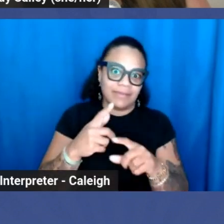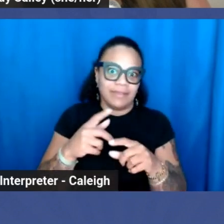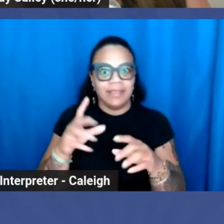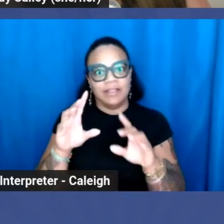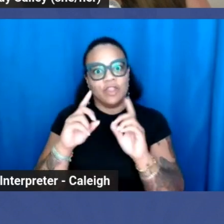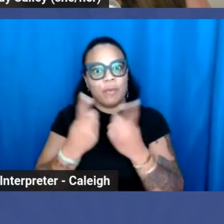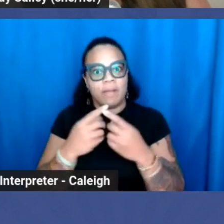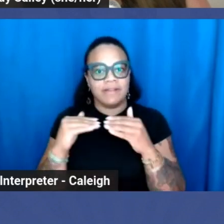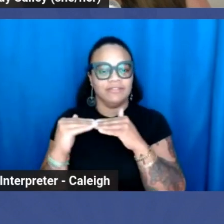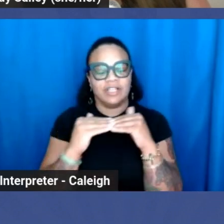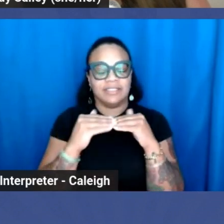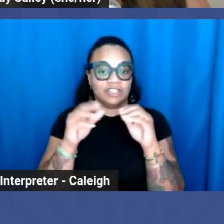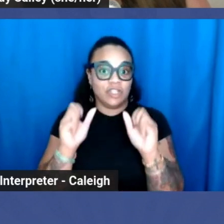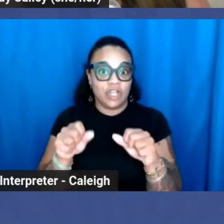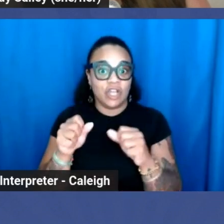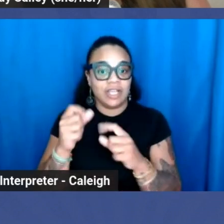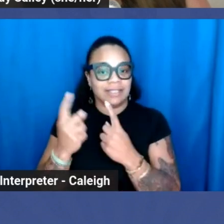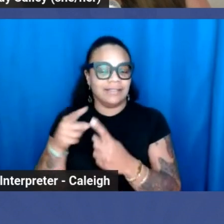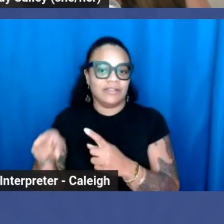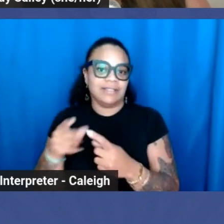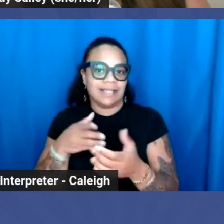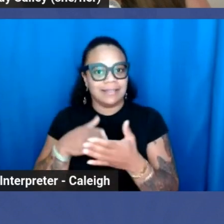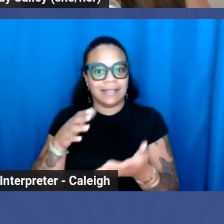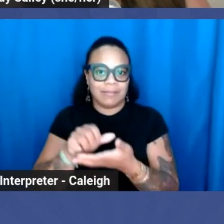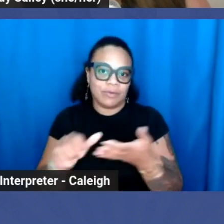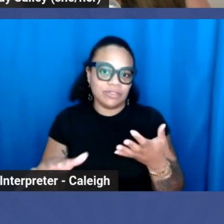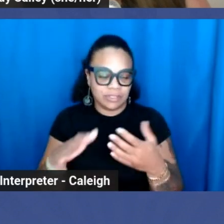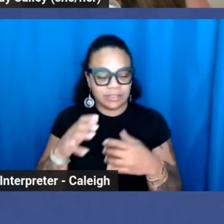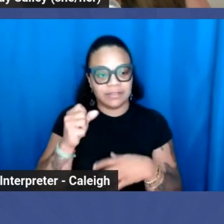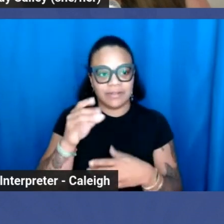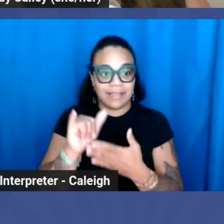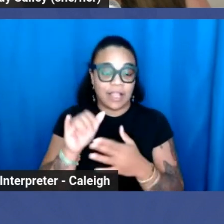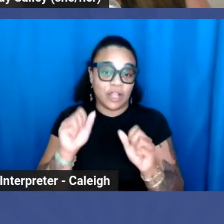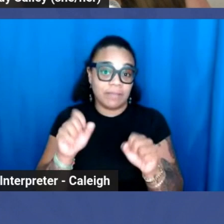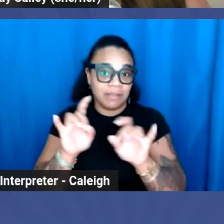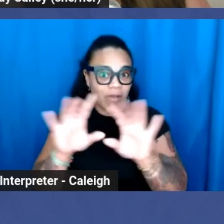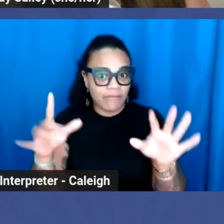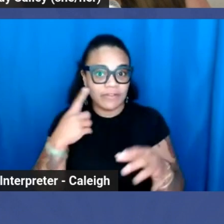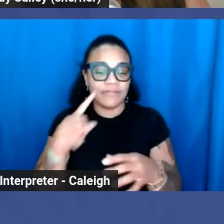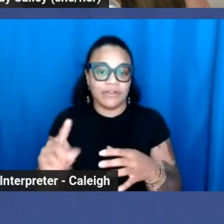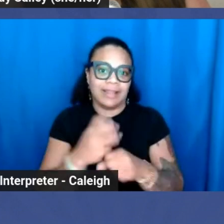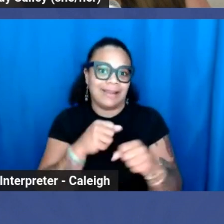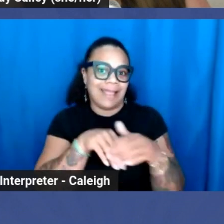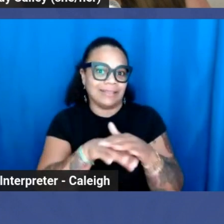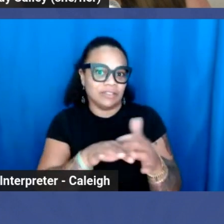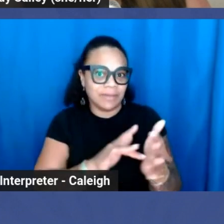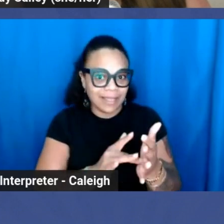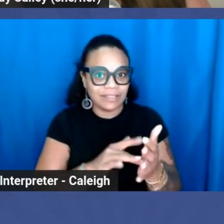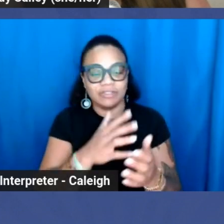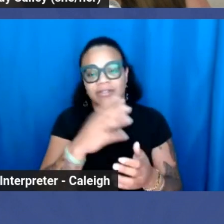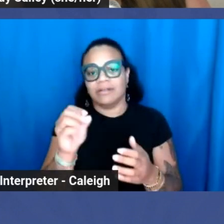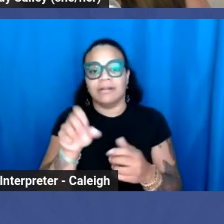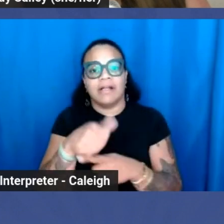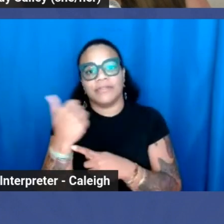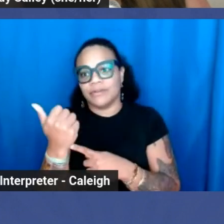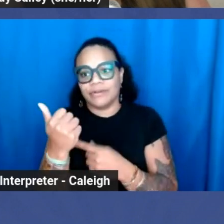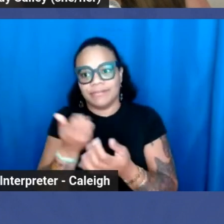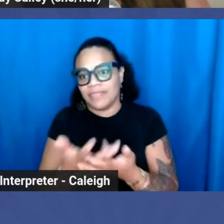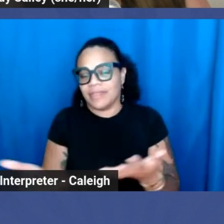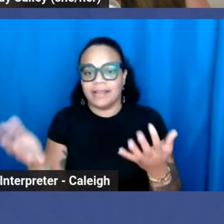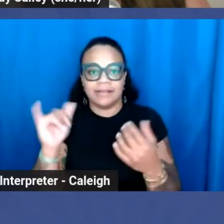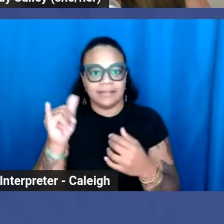and that would be crushing for mifepristone access. And it could even apply to like any number of things